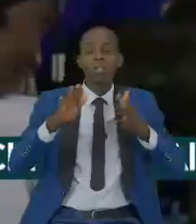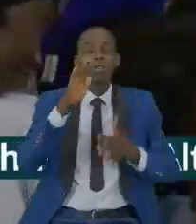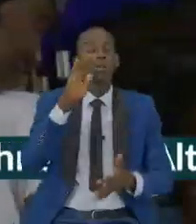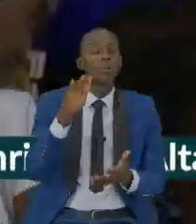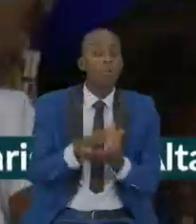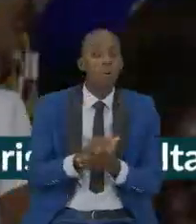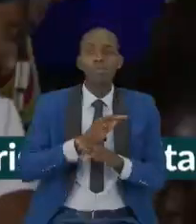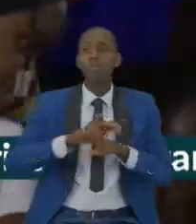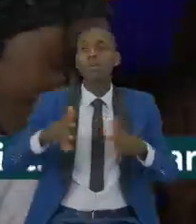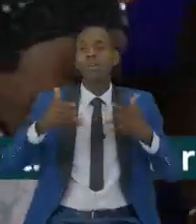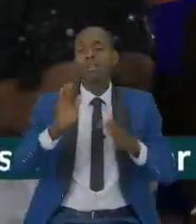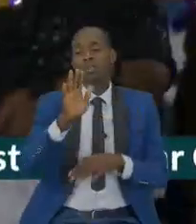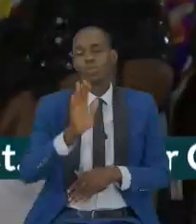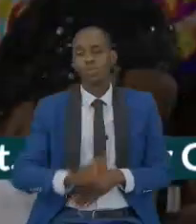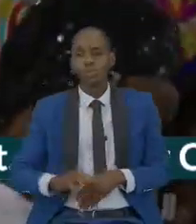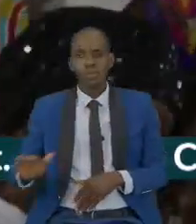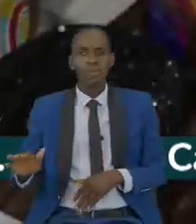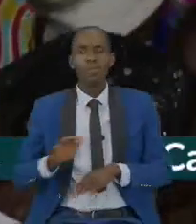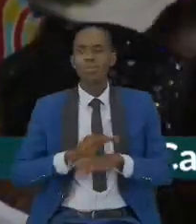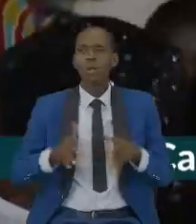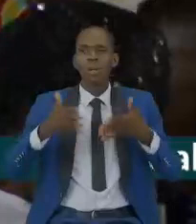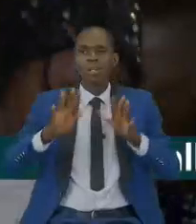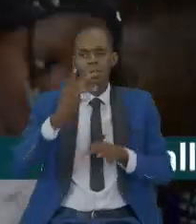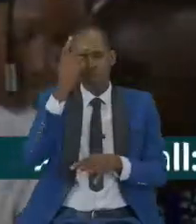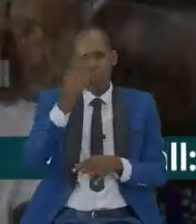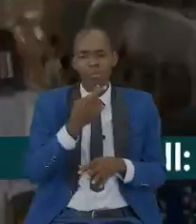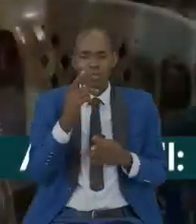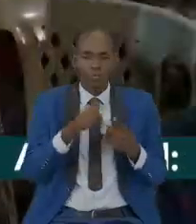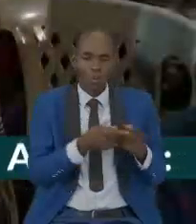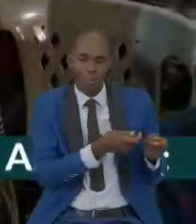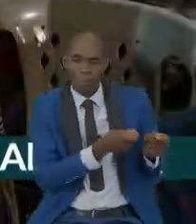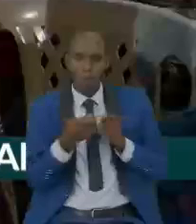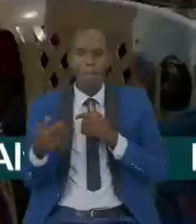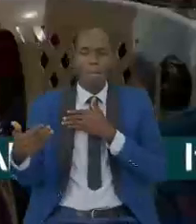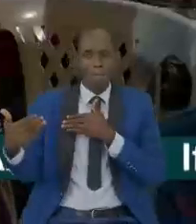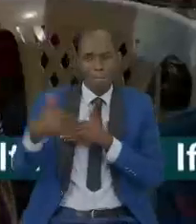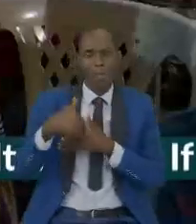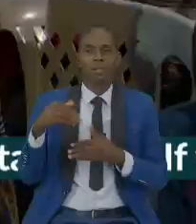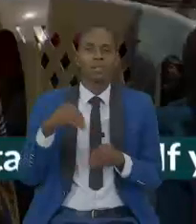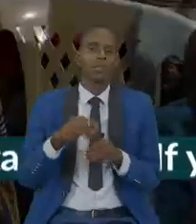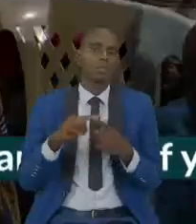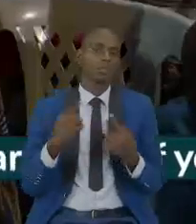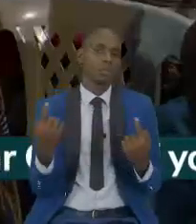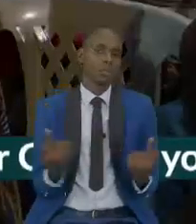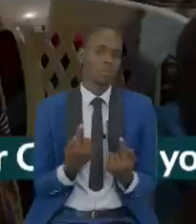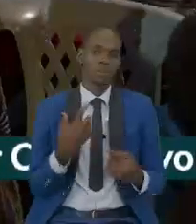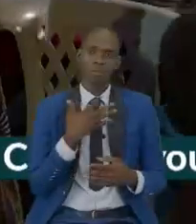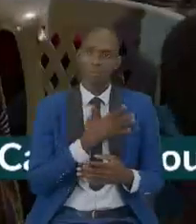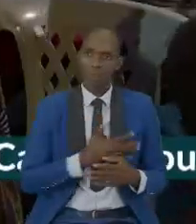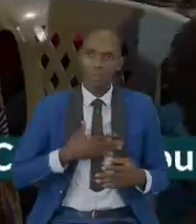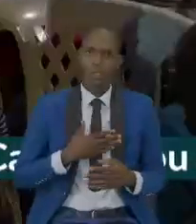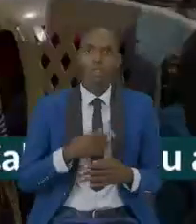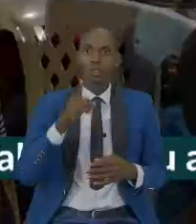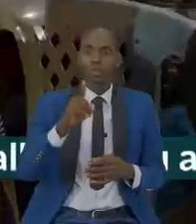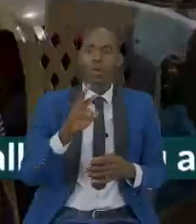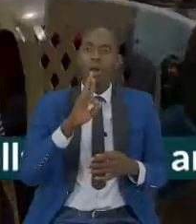we have been told in the afternoon, if you can read and write legibly, you are part of the counseling team. Don't let us miss anyone